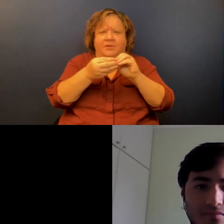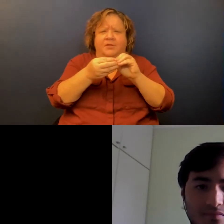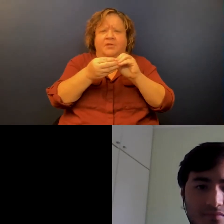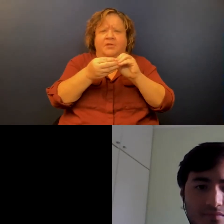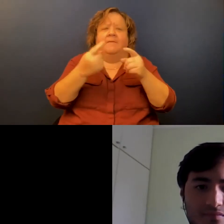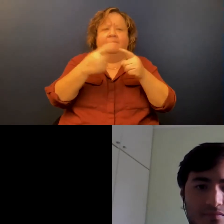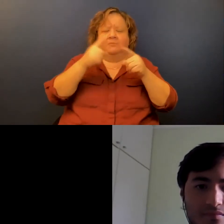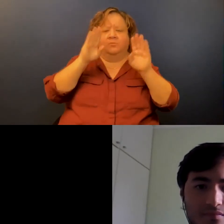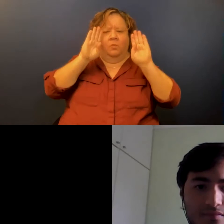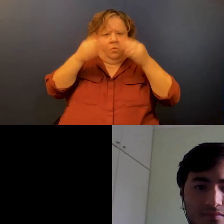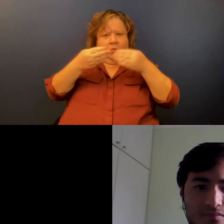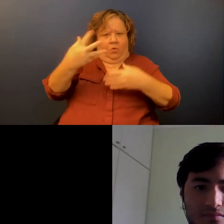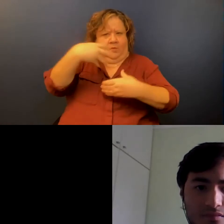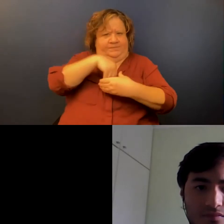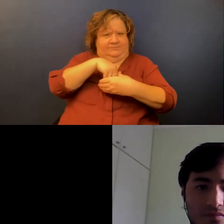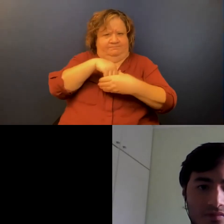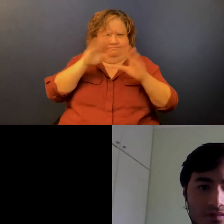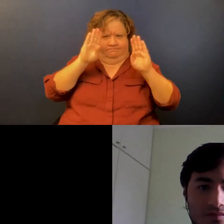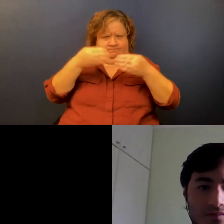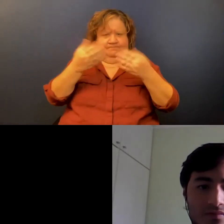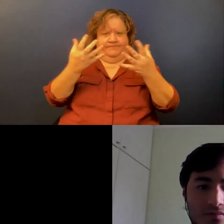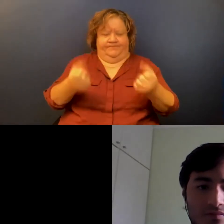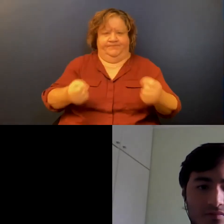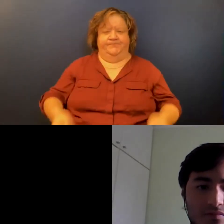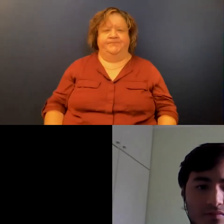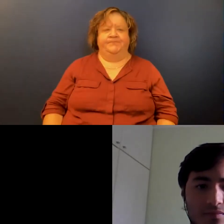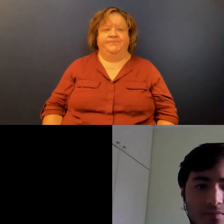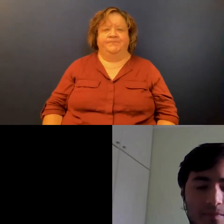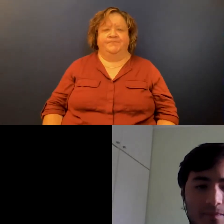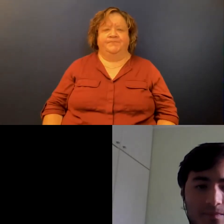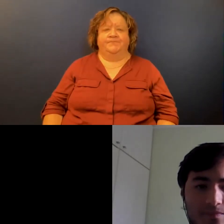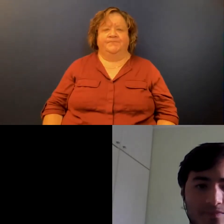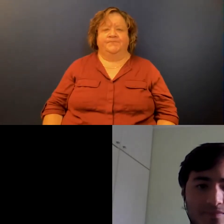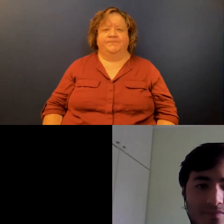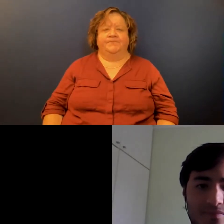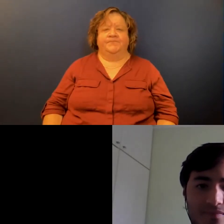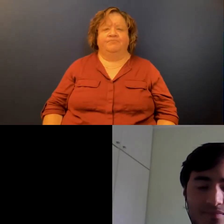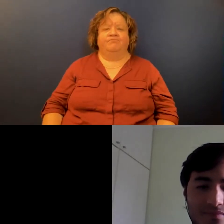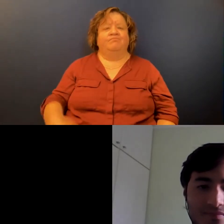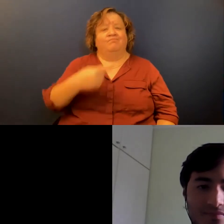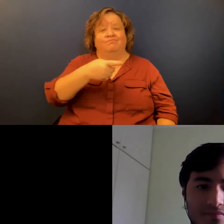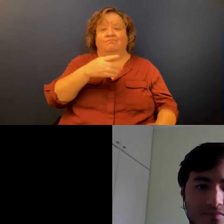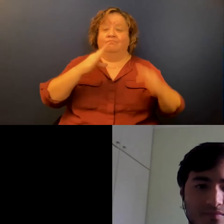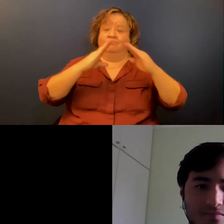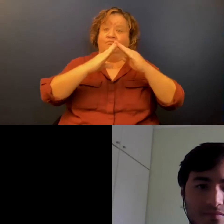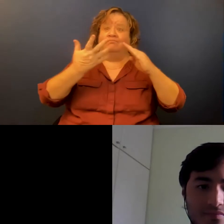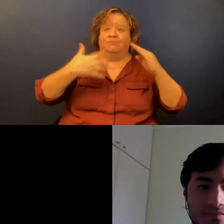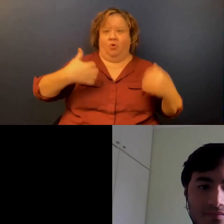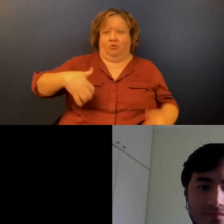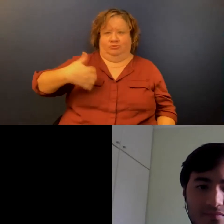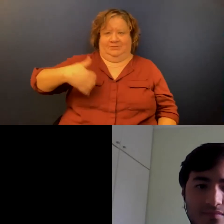well, lives in the Chubut province in Argentina, and he's here